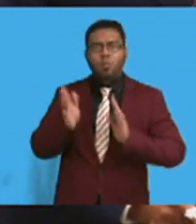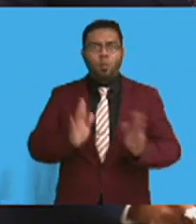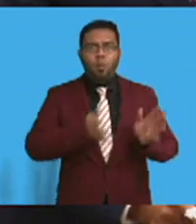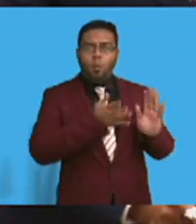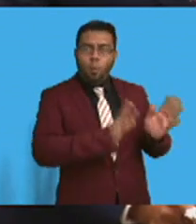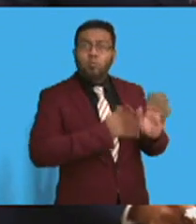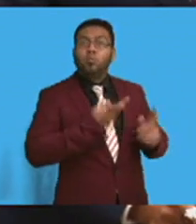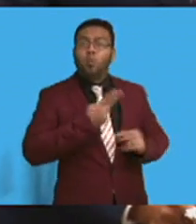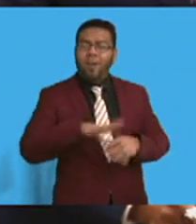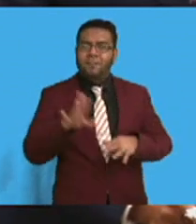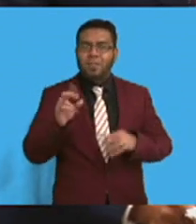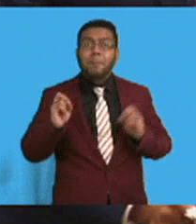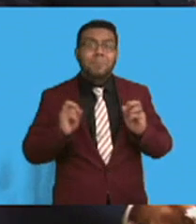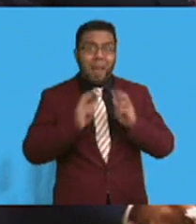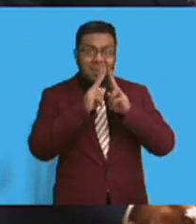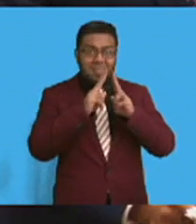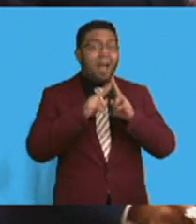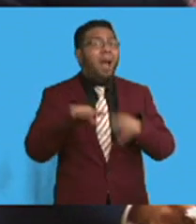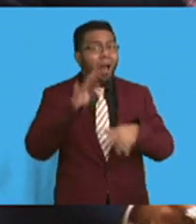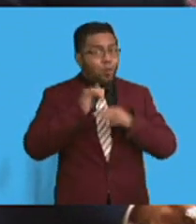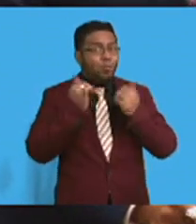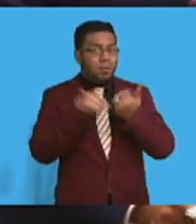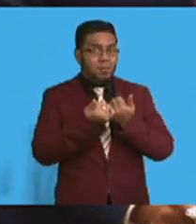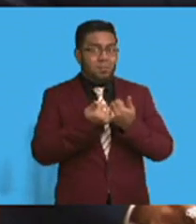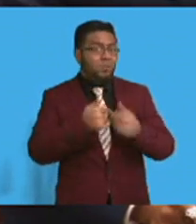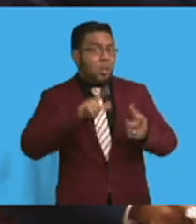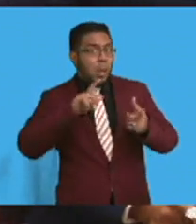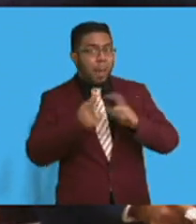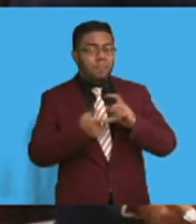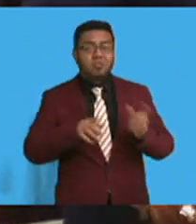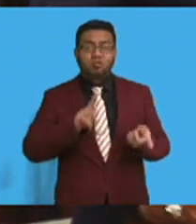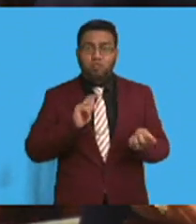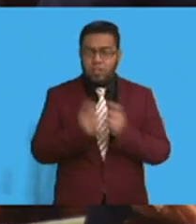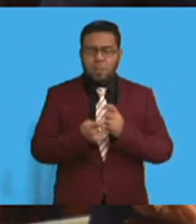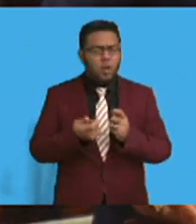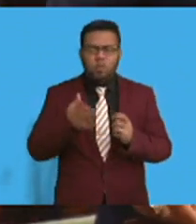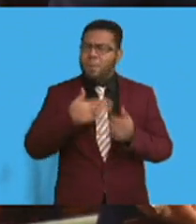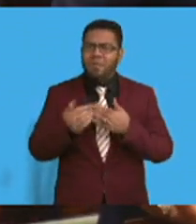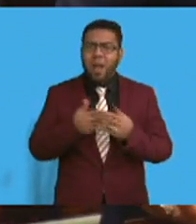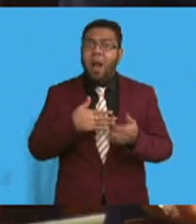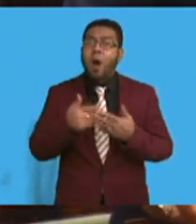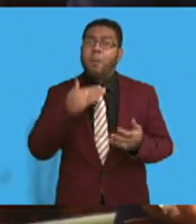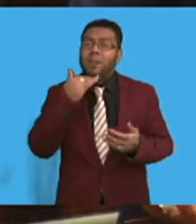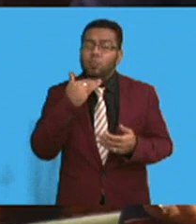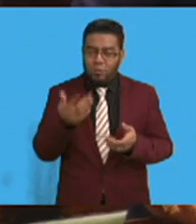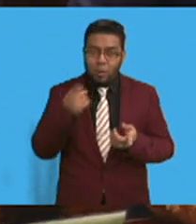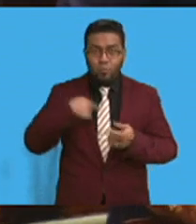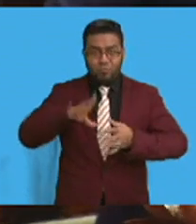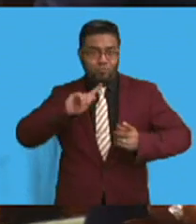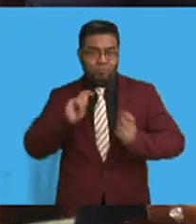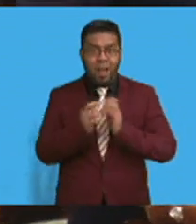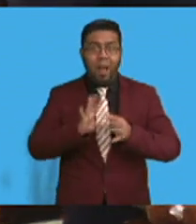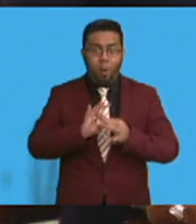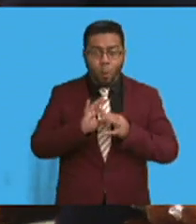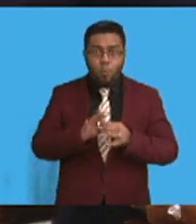of the Paris Agreement on climate change. Because no matter how much we reduce our own carbon footprint, our secure future depends entirely